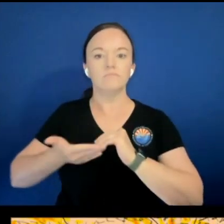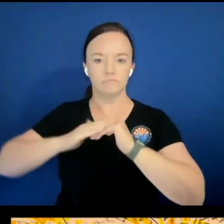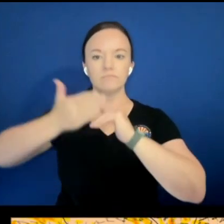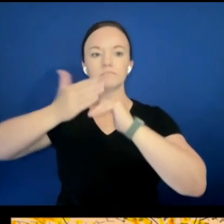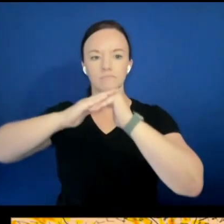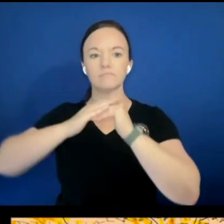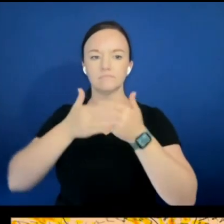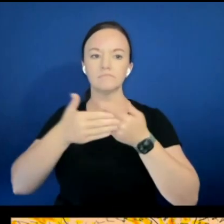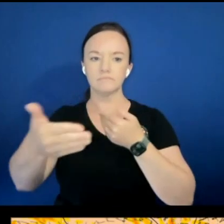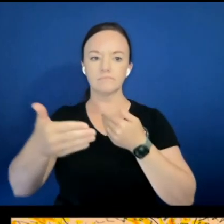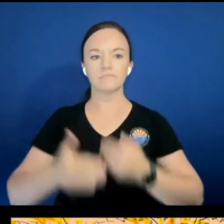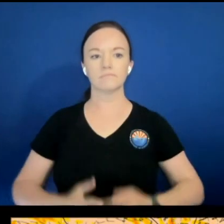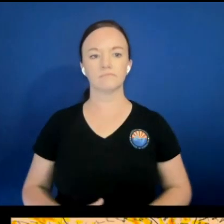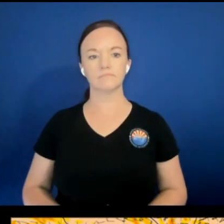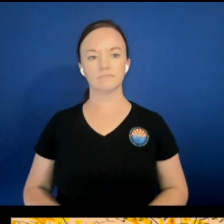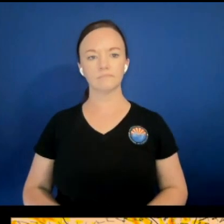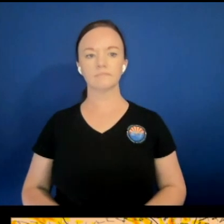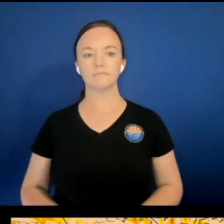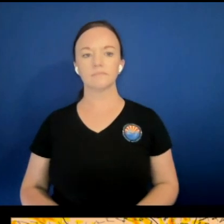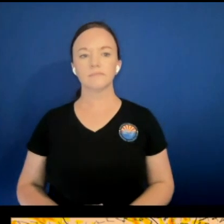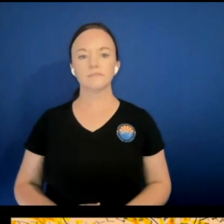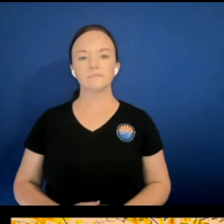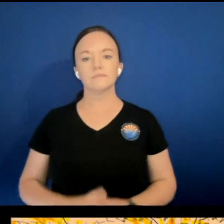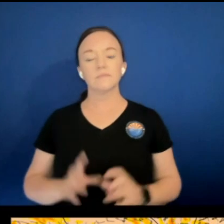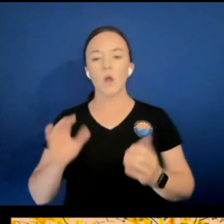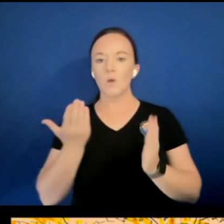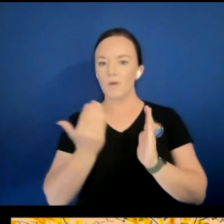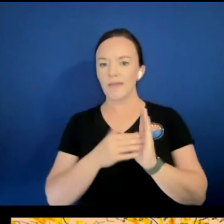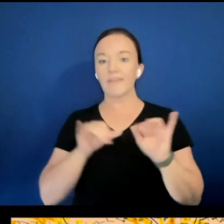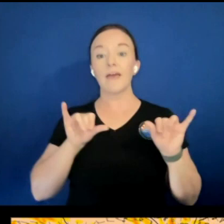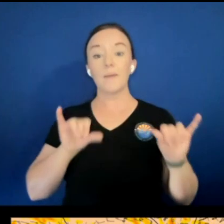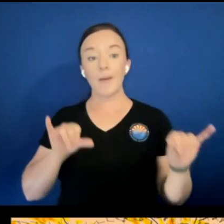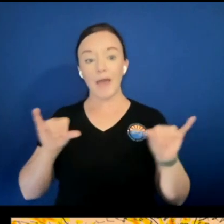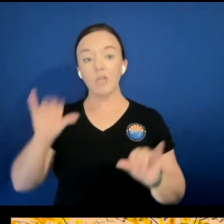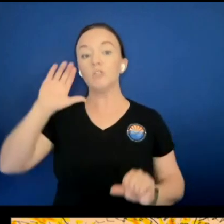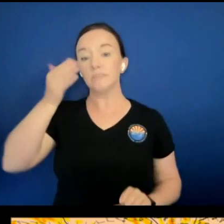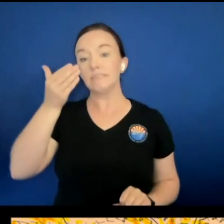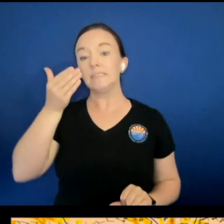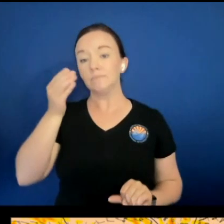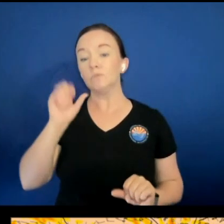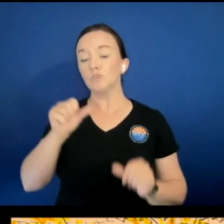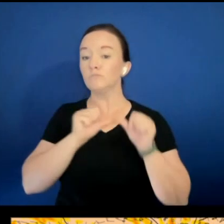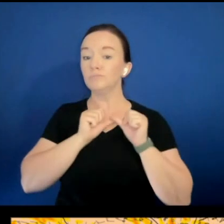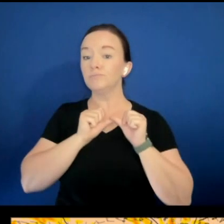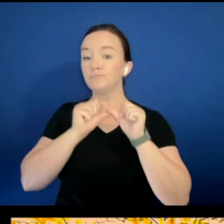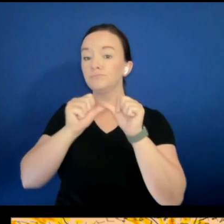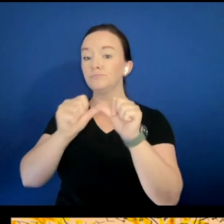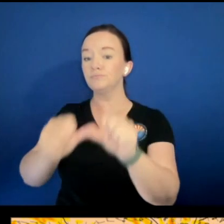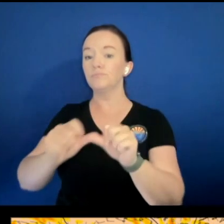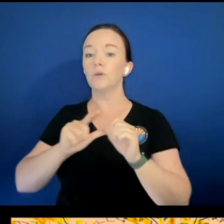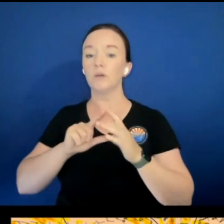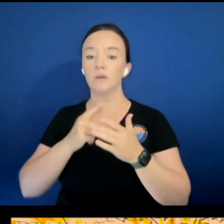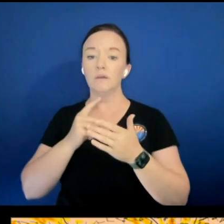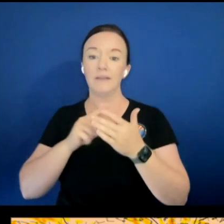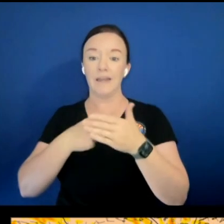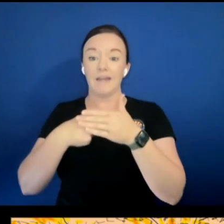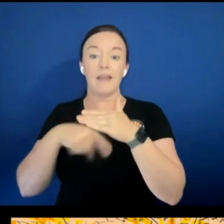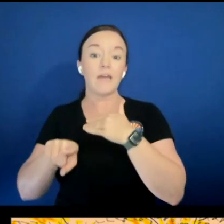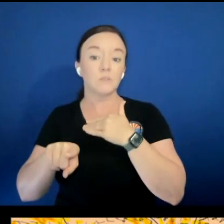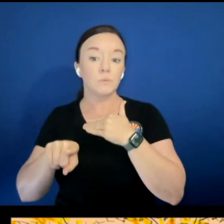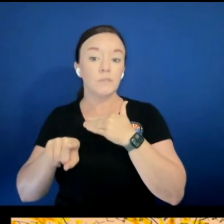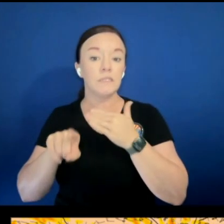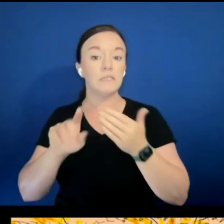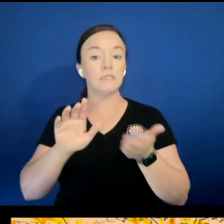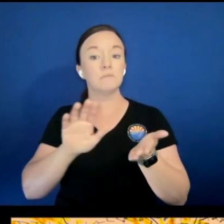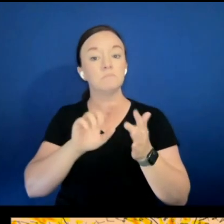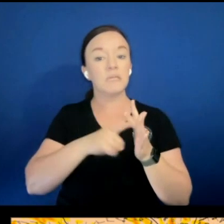forward. So this pattern, again, looks like it could stick around into early next week and potentially even further into